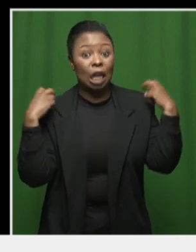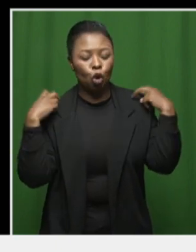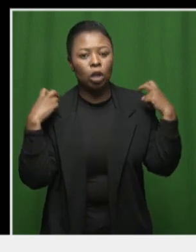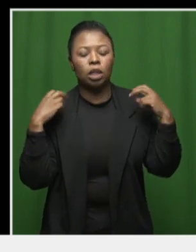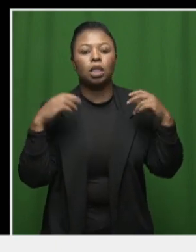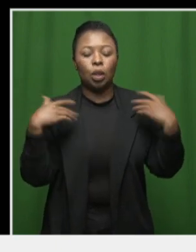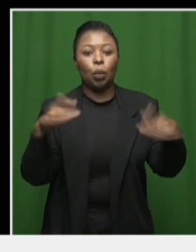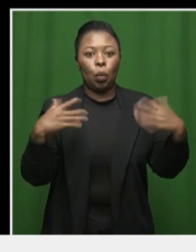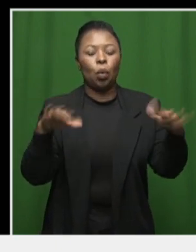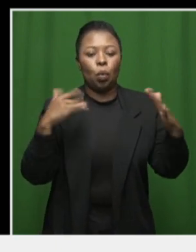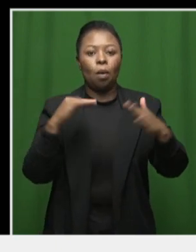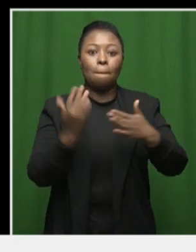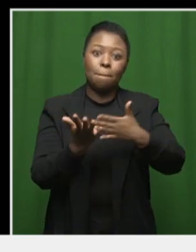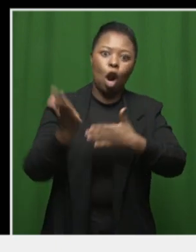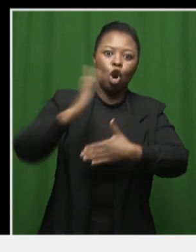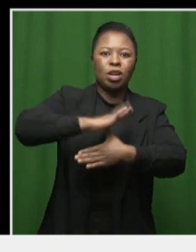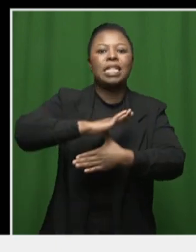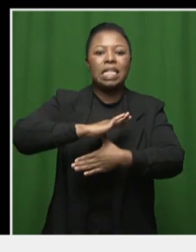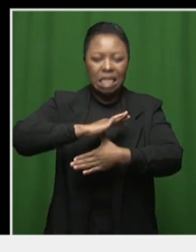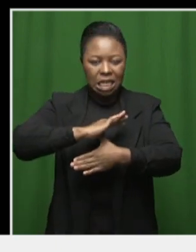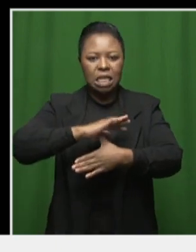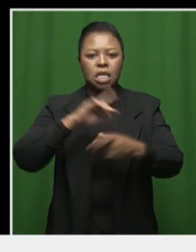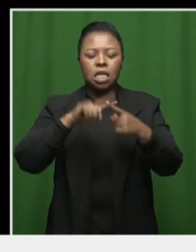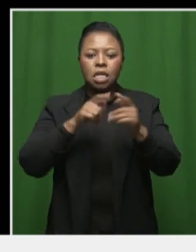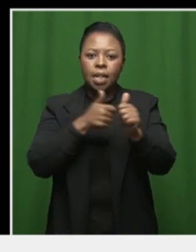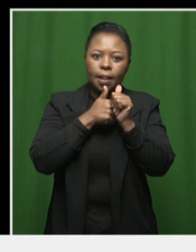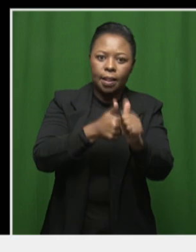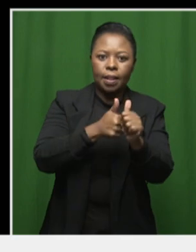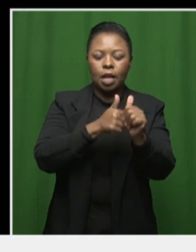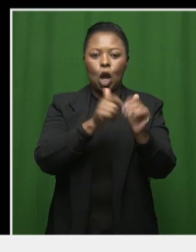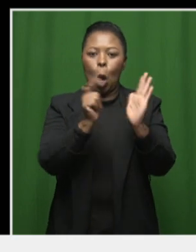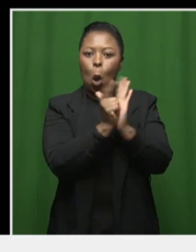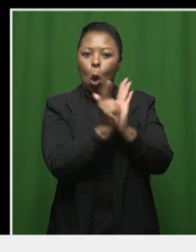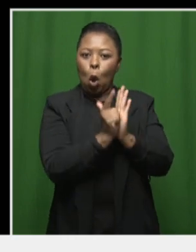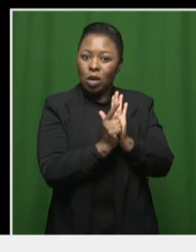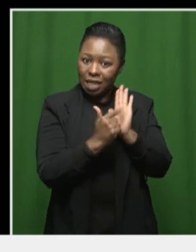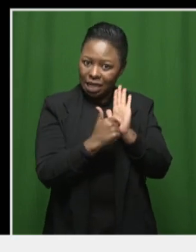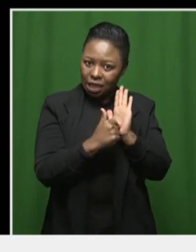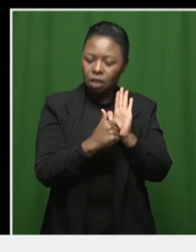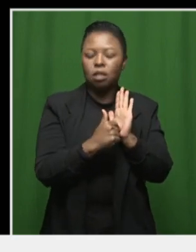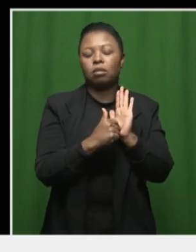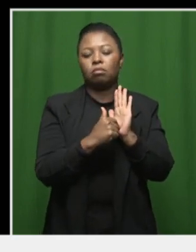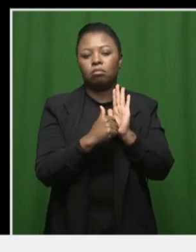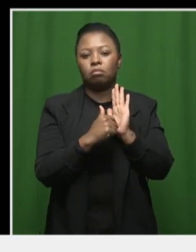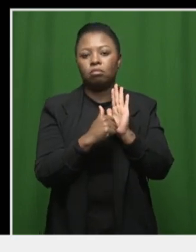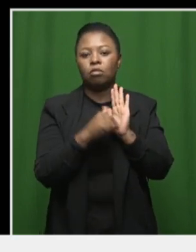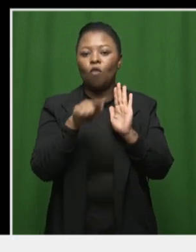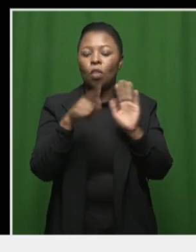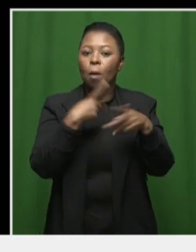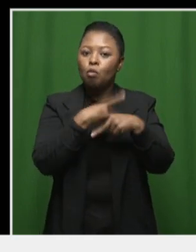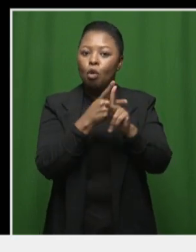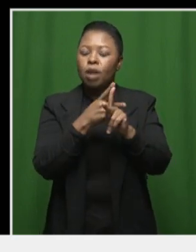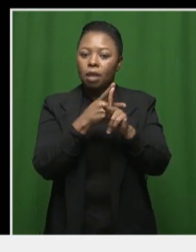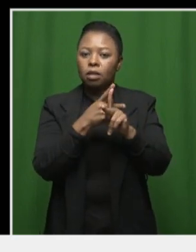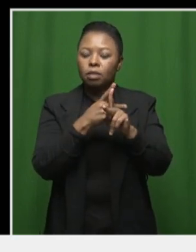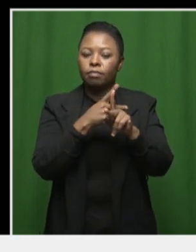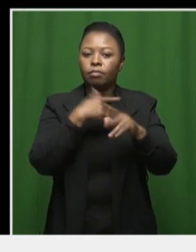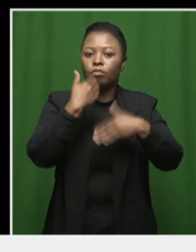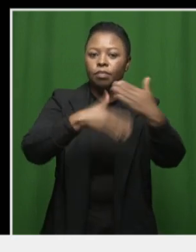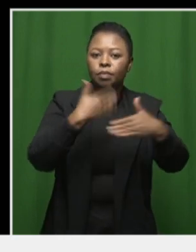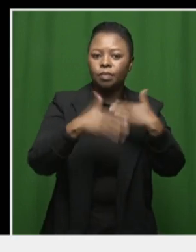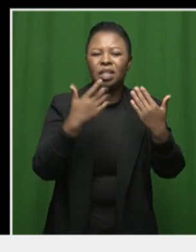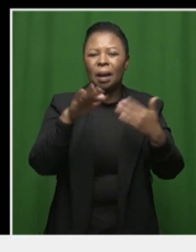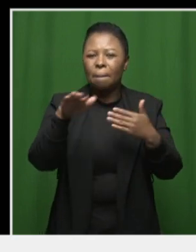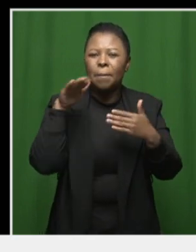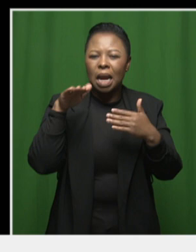utmost priority. The kind of compliance and rigor that we put the product through is basically